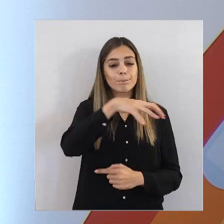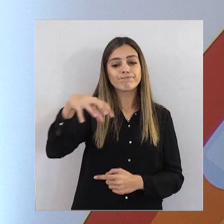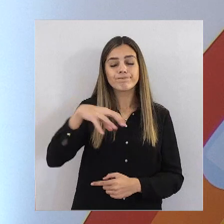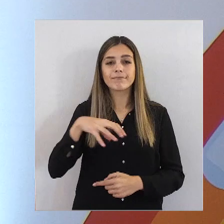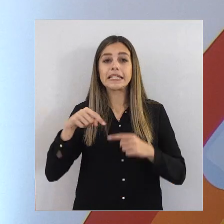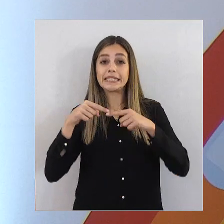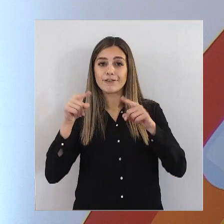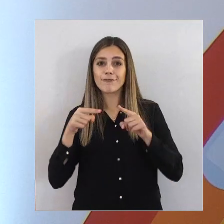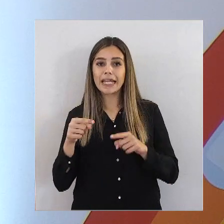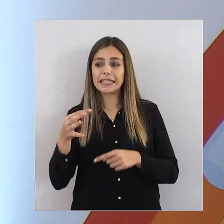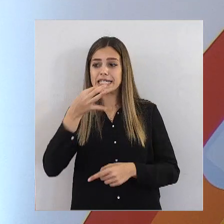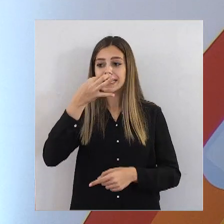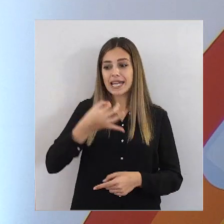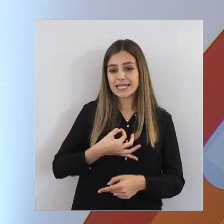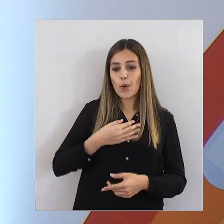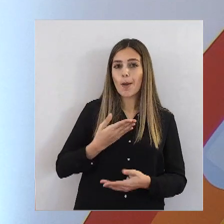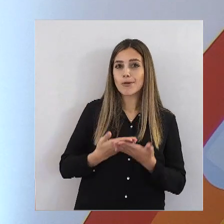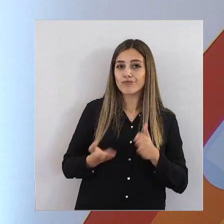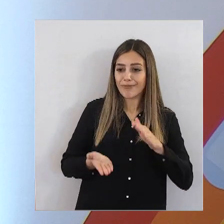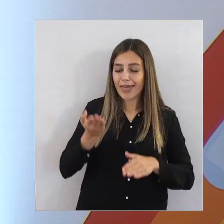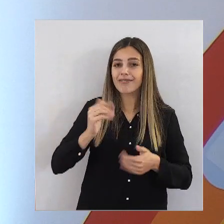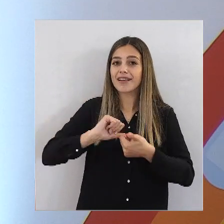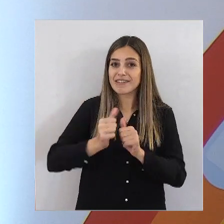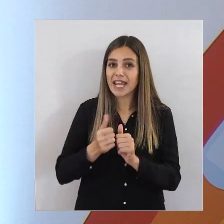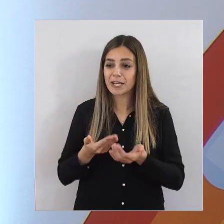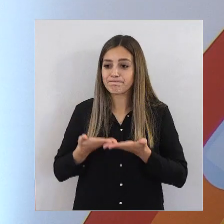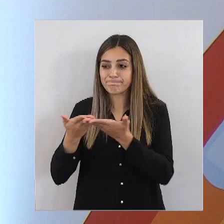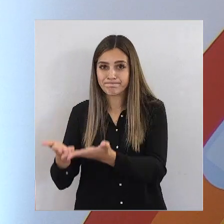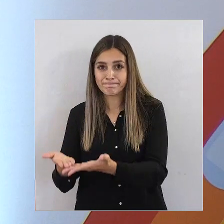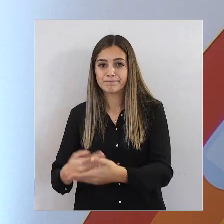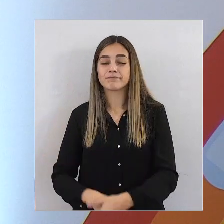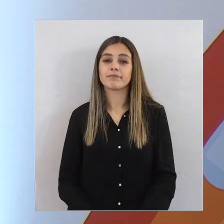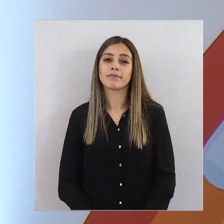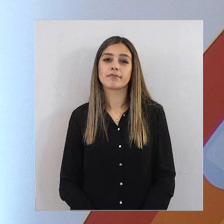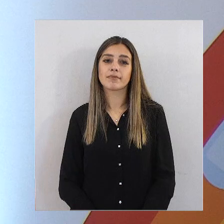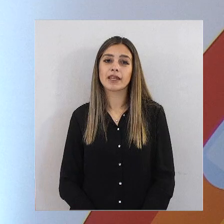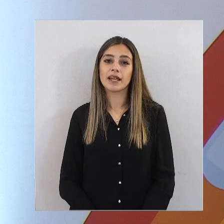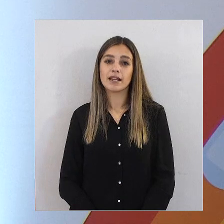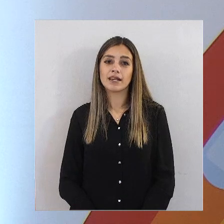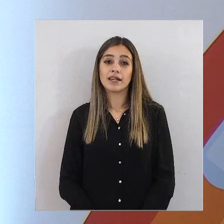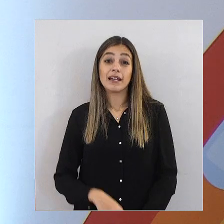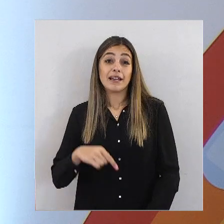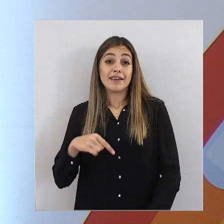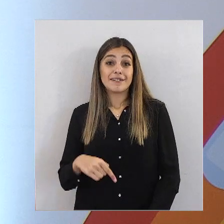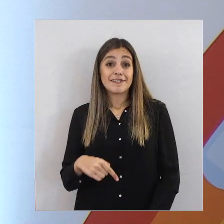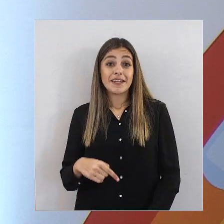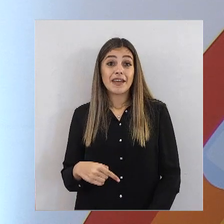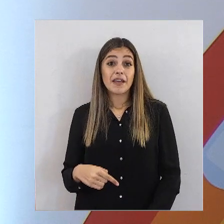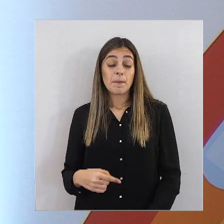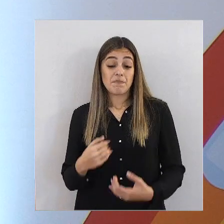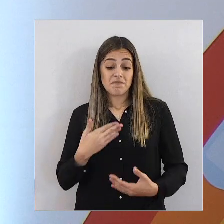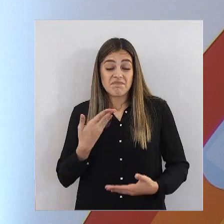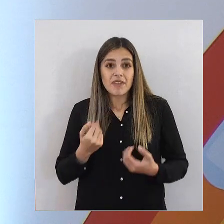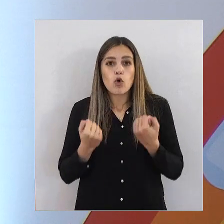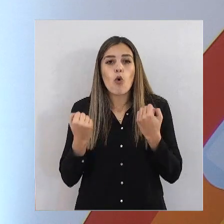for more training. As a healthcare professional myself, this yearn for learning gives me hope and courage. At the